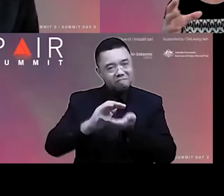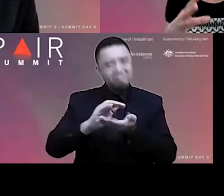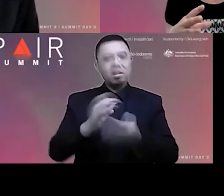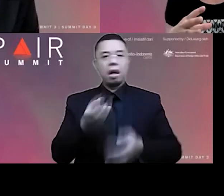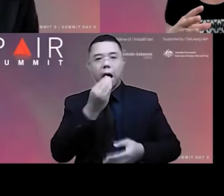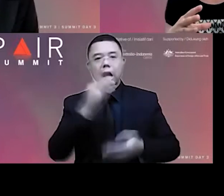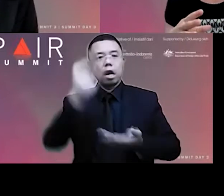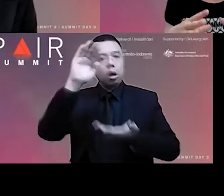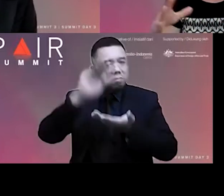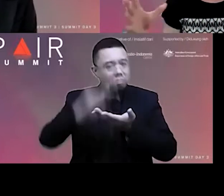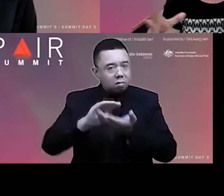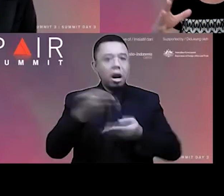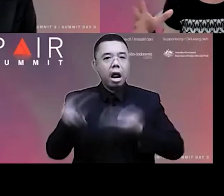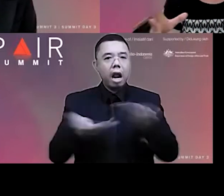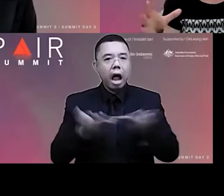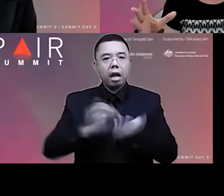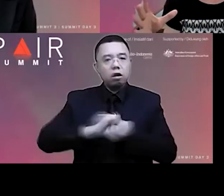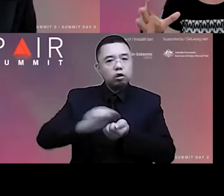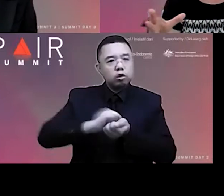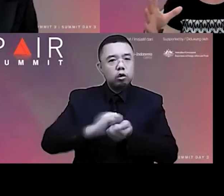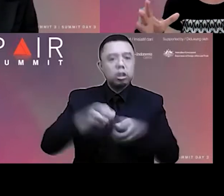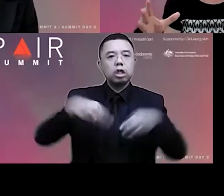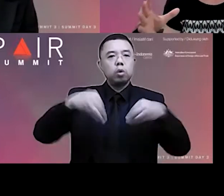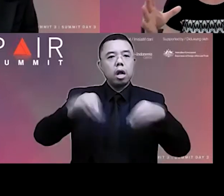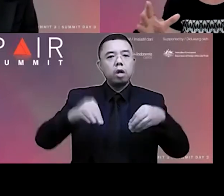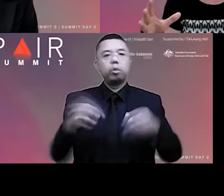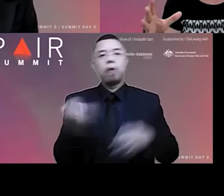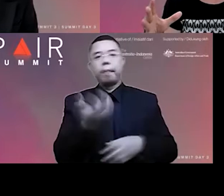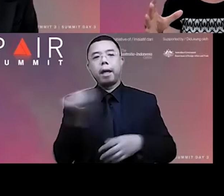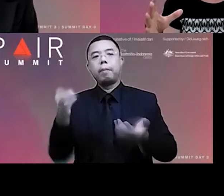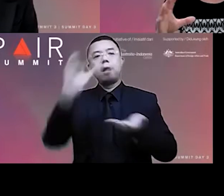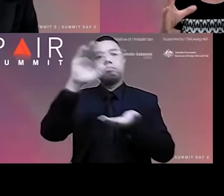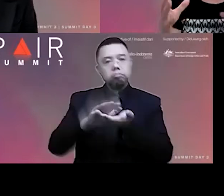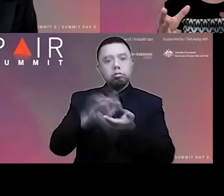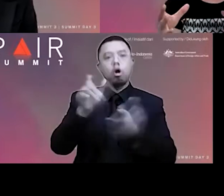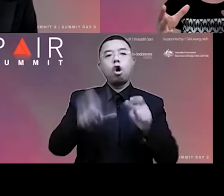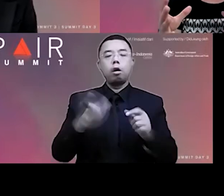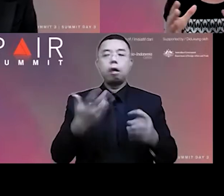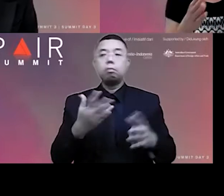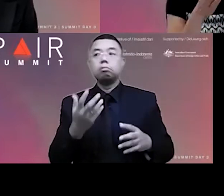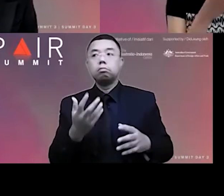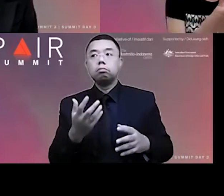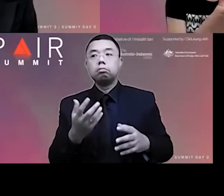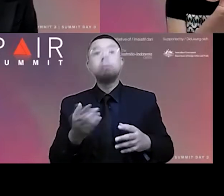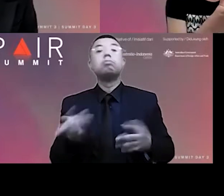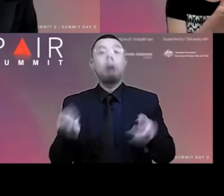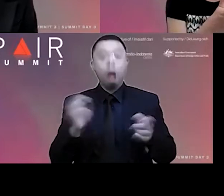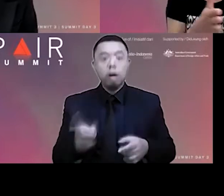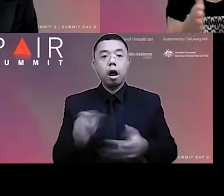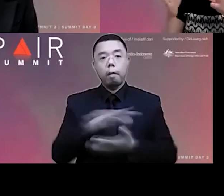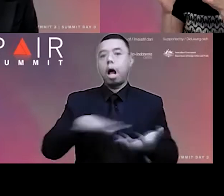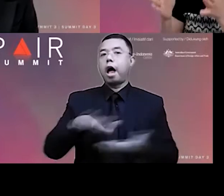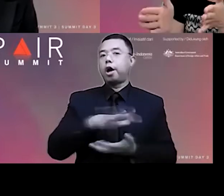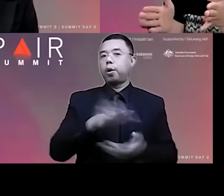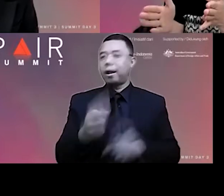service for the hotels. So people in the supply chain are also affected. So if we look into the people in the sectors,